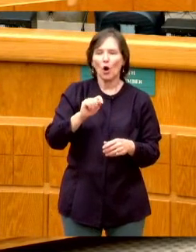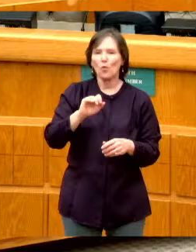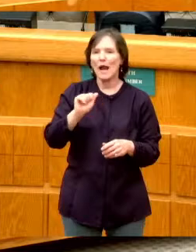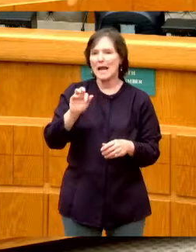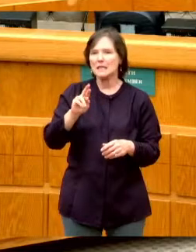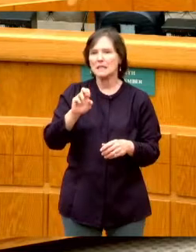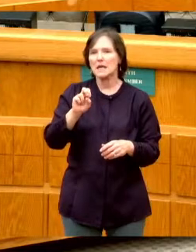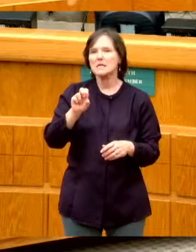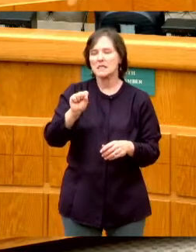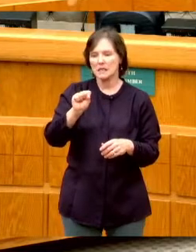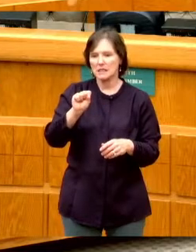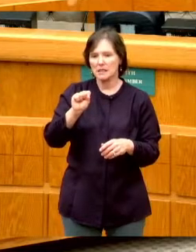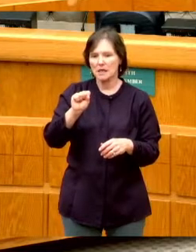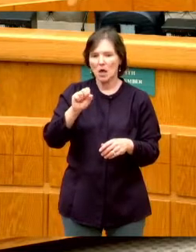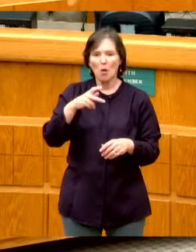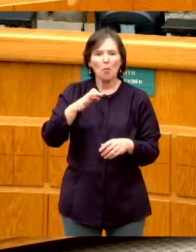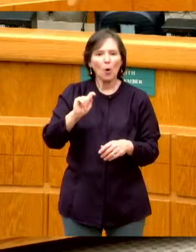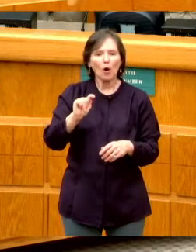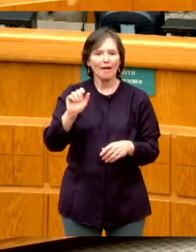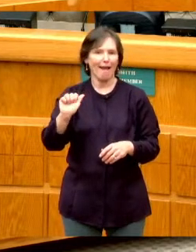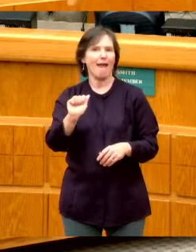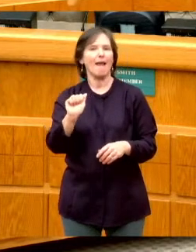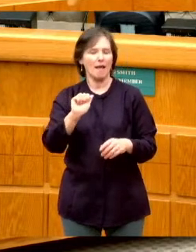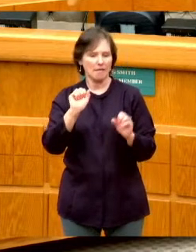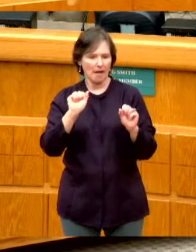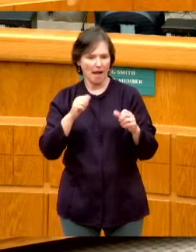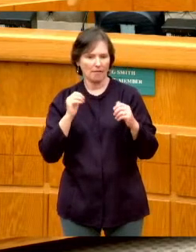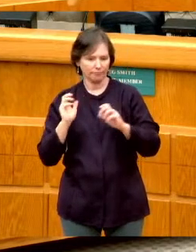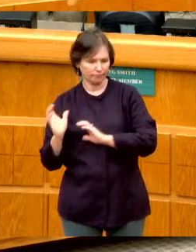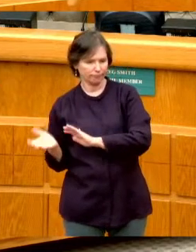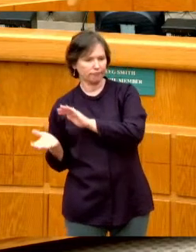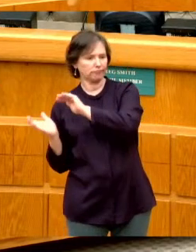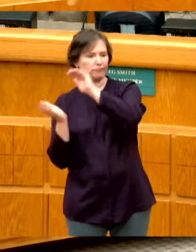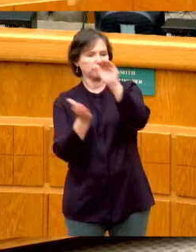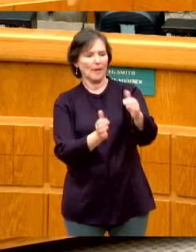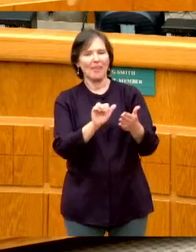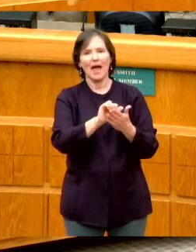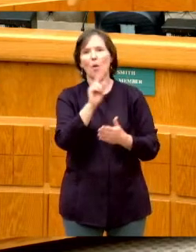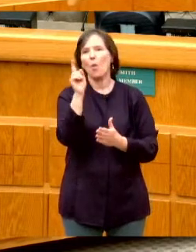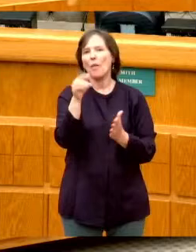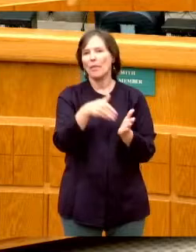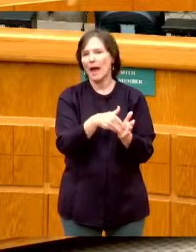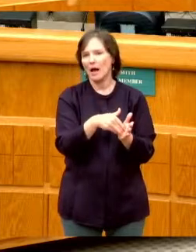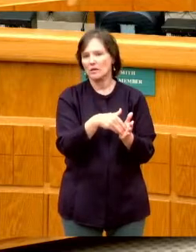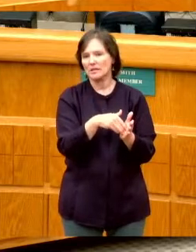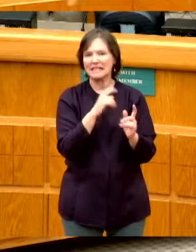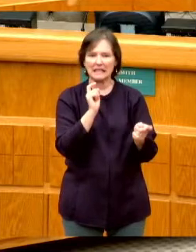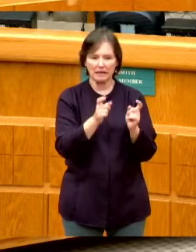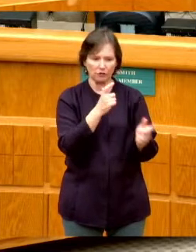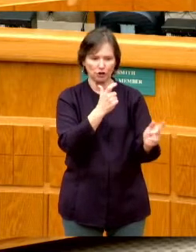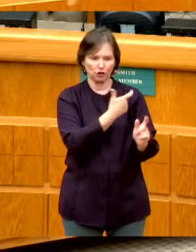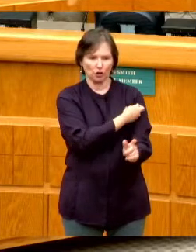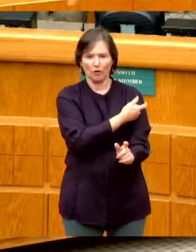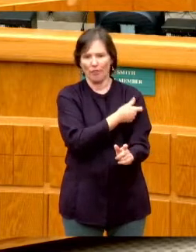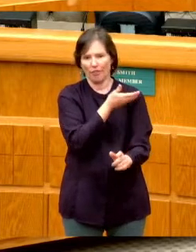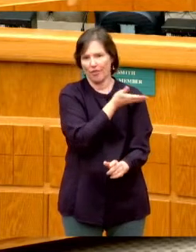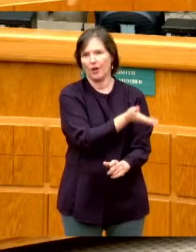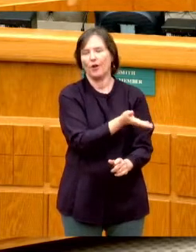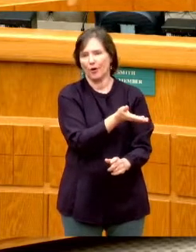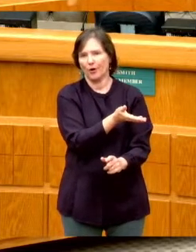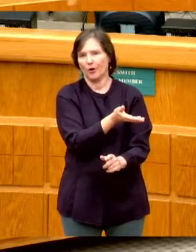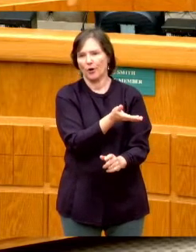with Christus Spawn. They're there. They are the tentacle for the state, right? But I do that in cooperation with City County